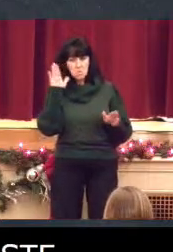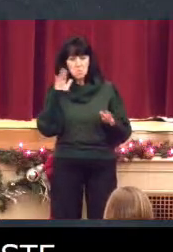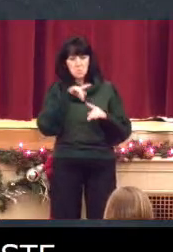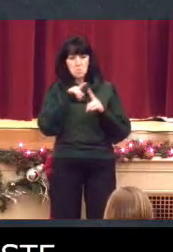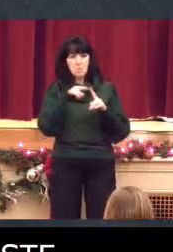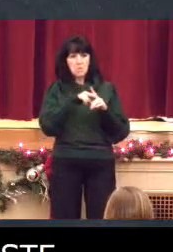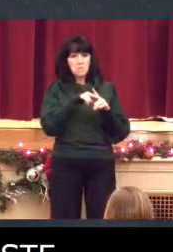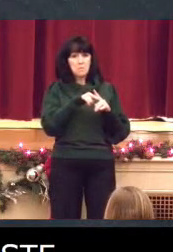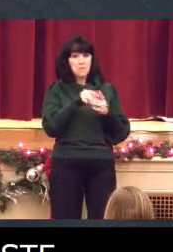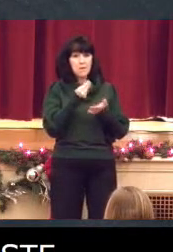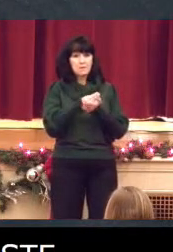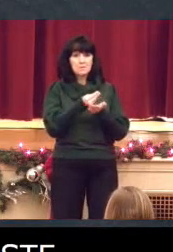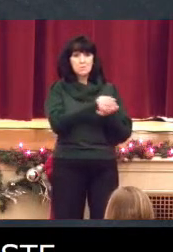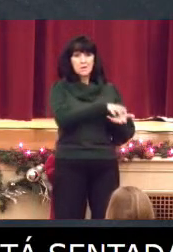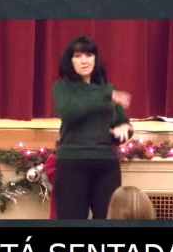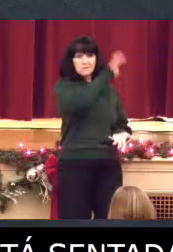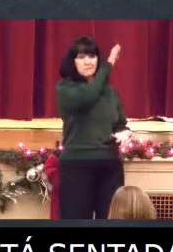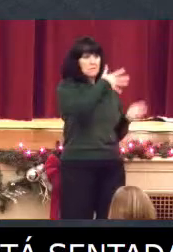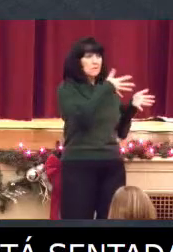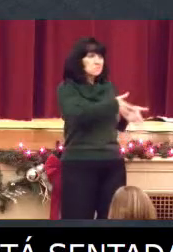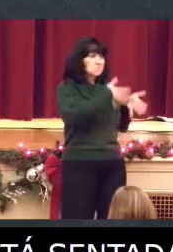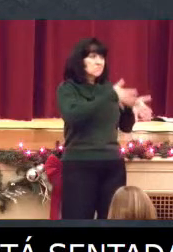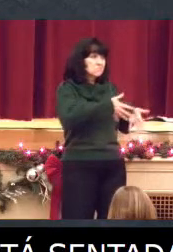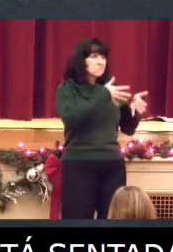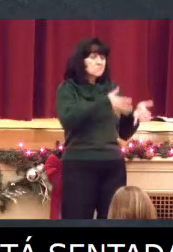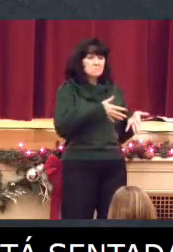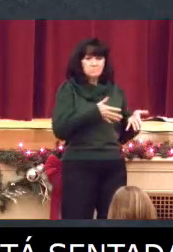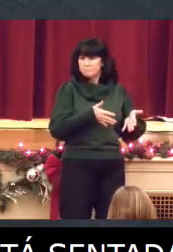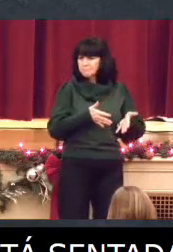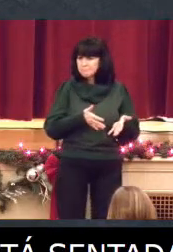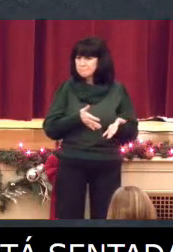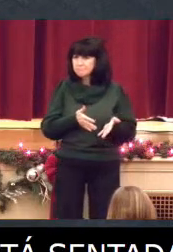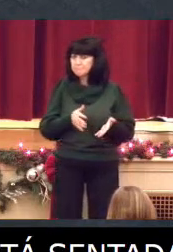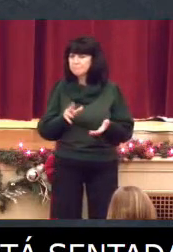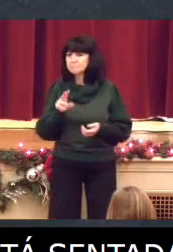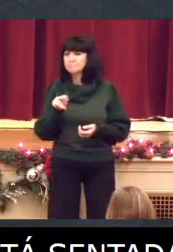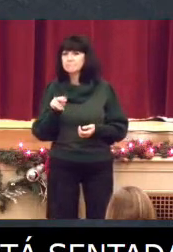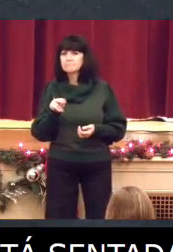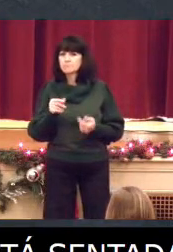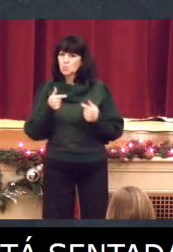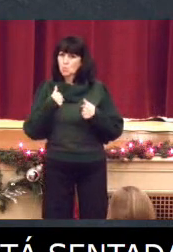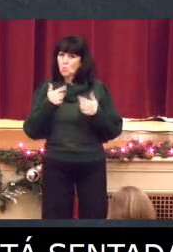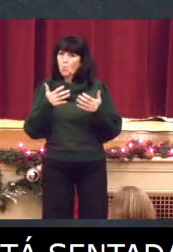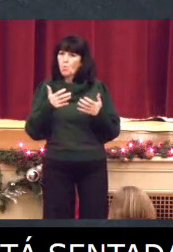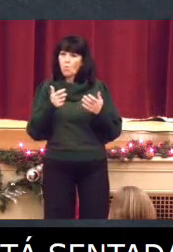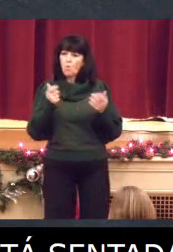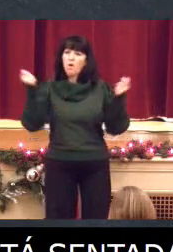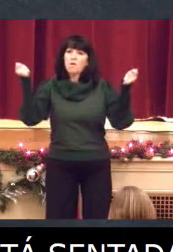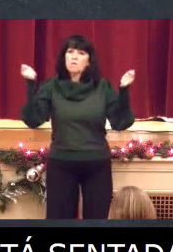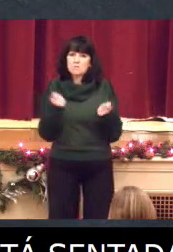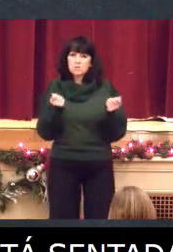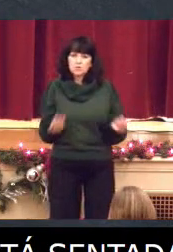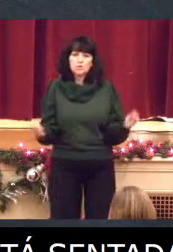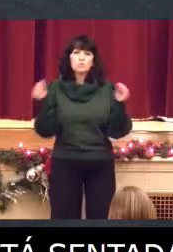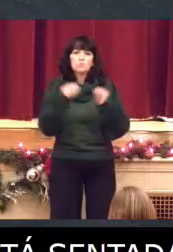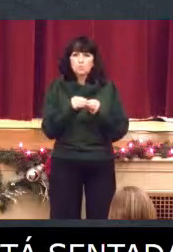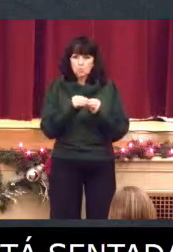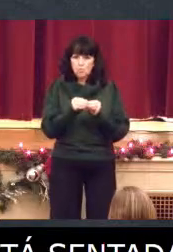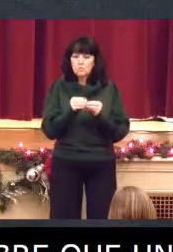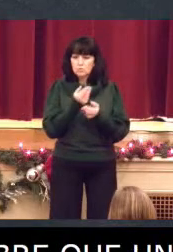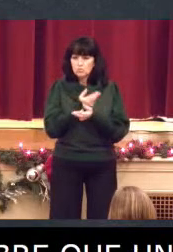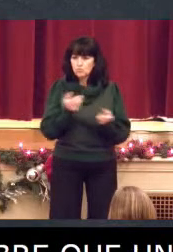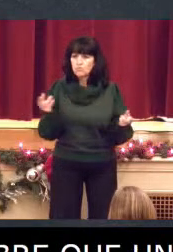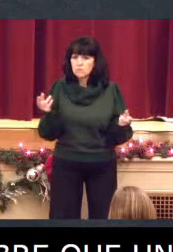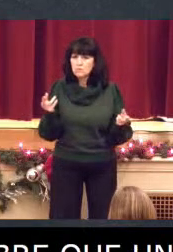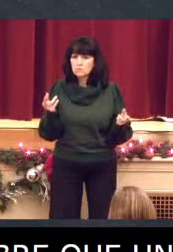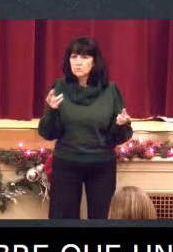one of the things that we're attempting to do is obviously to bring more resources. I don't think resources ultimately